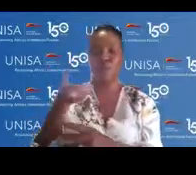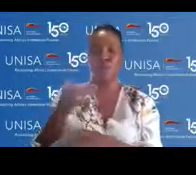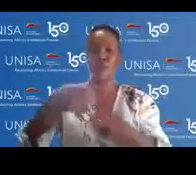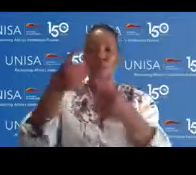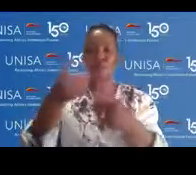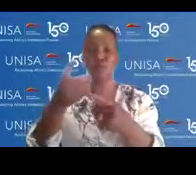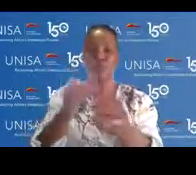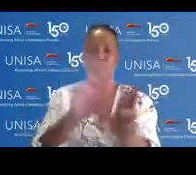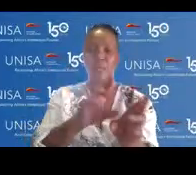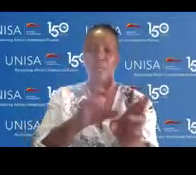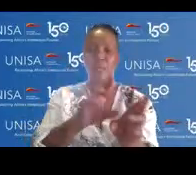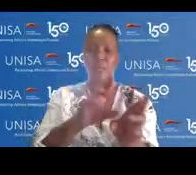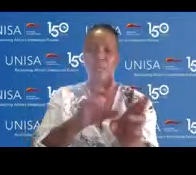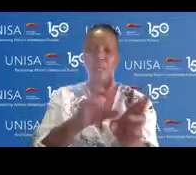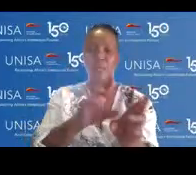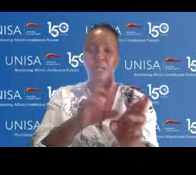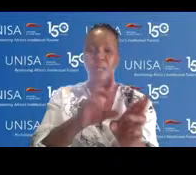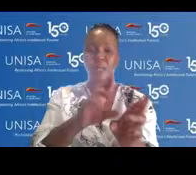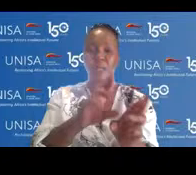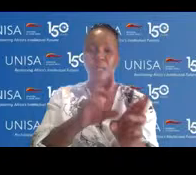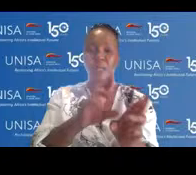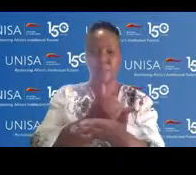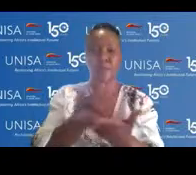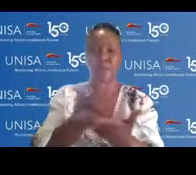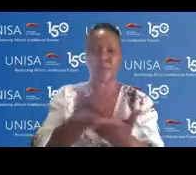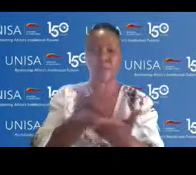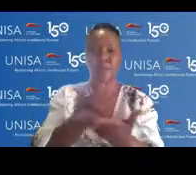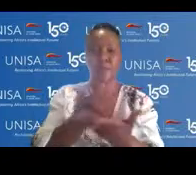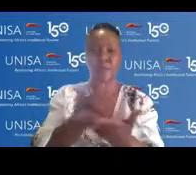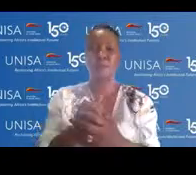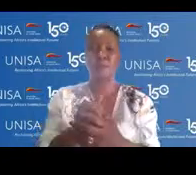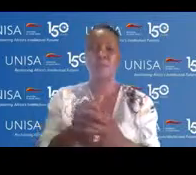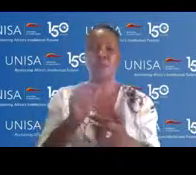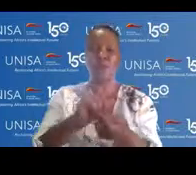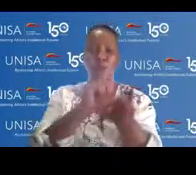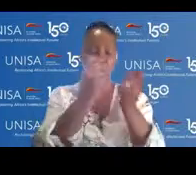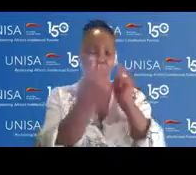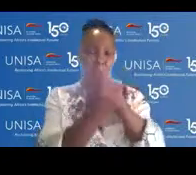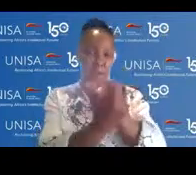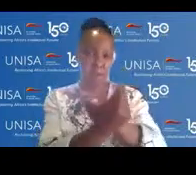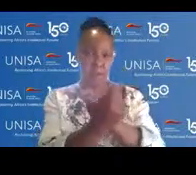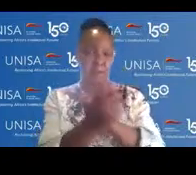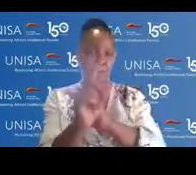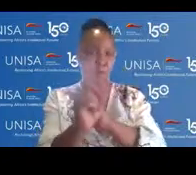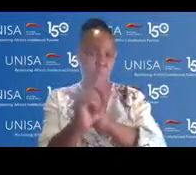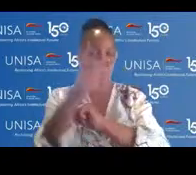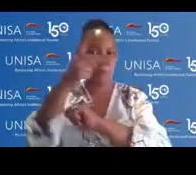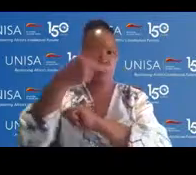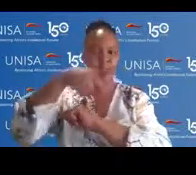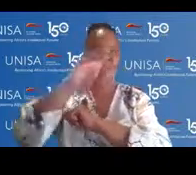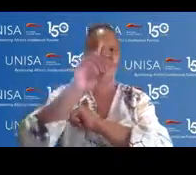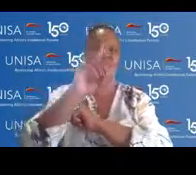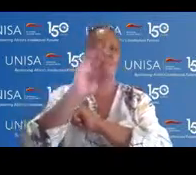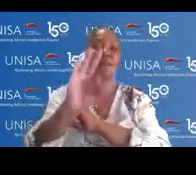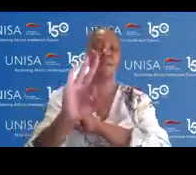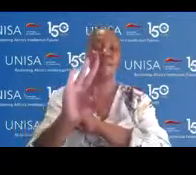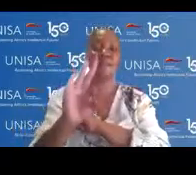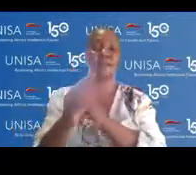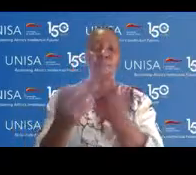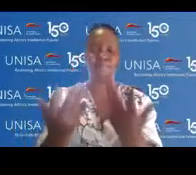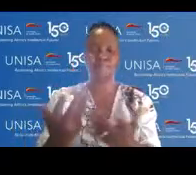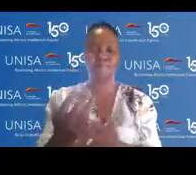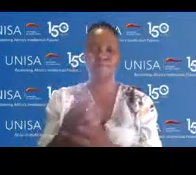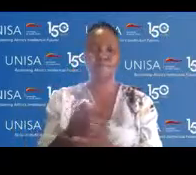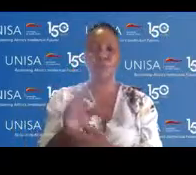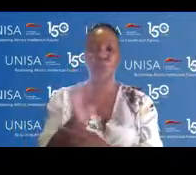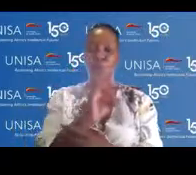go ahead and save it, and then we will convert it into a PDF. Okay, so whilst this is